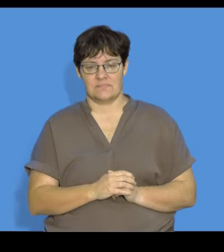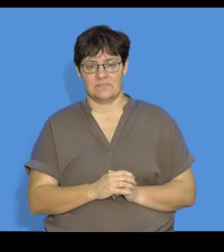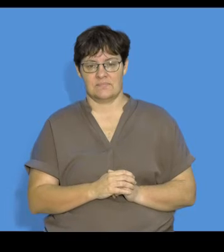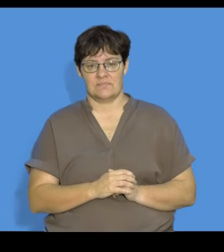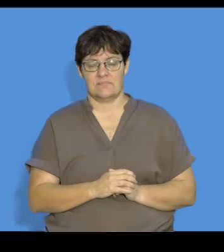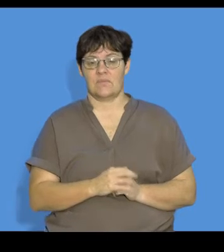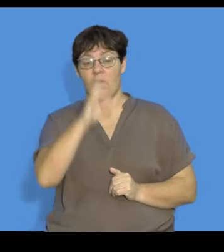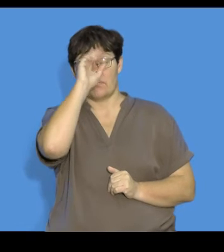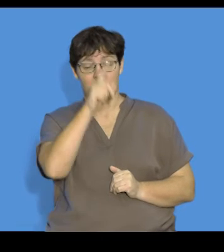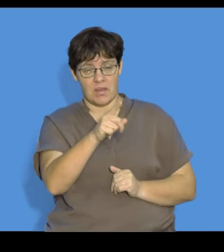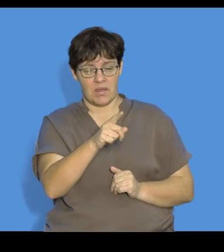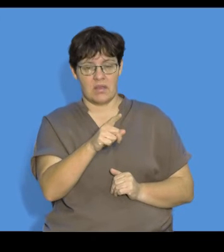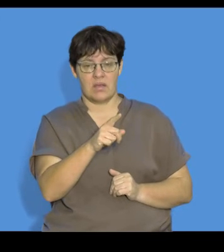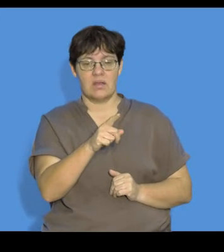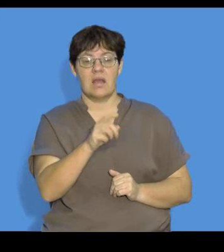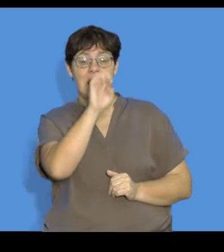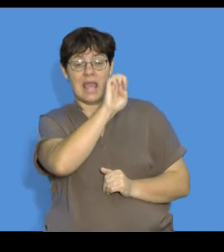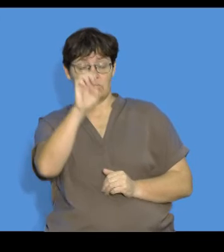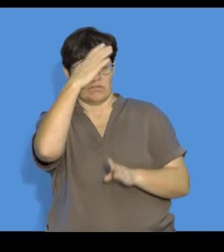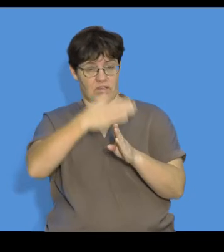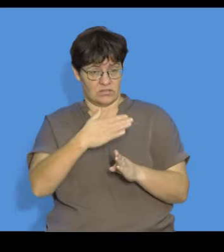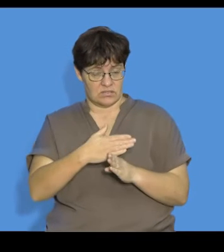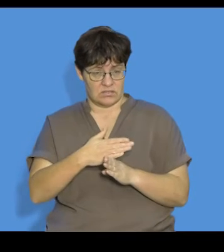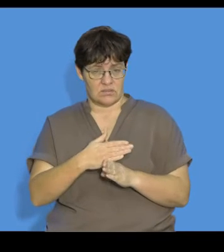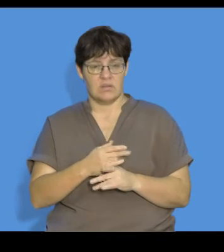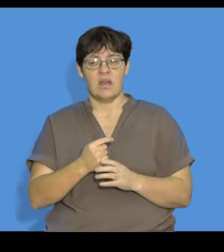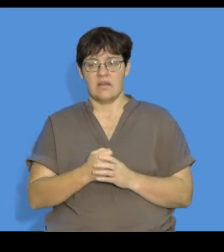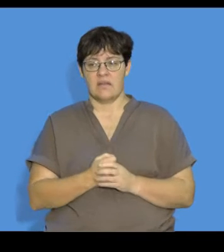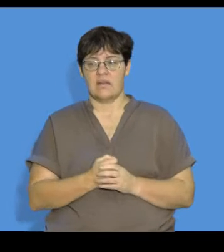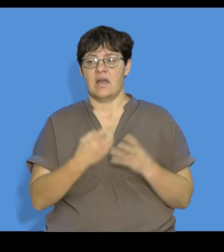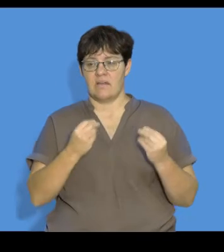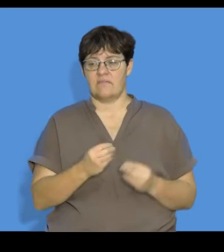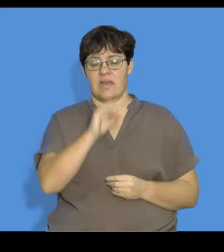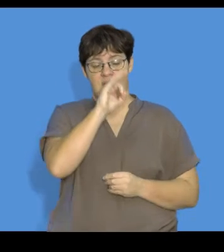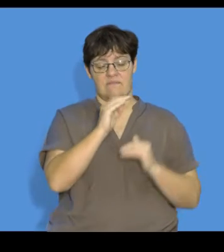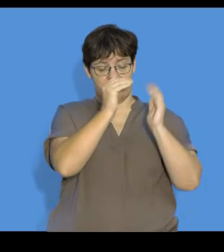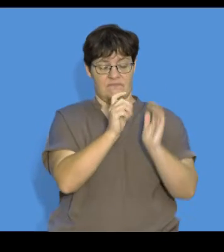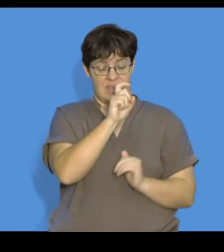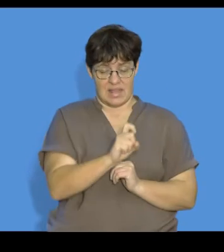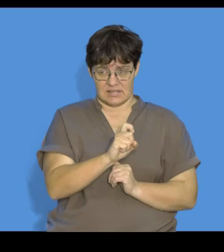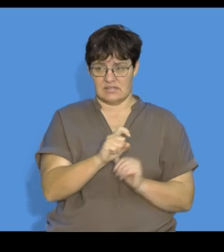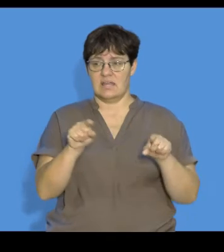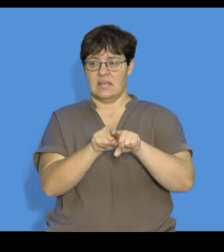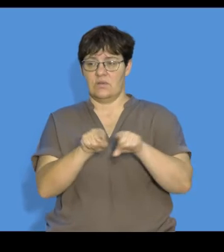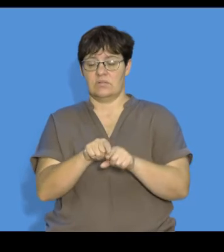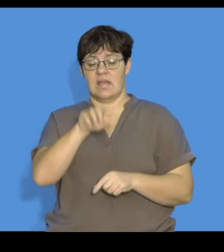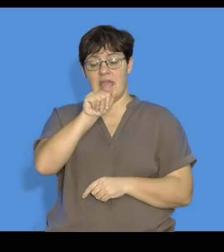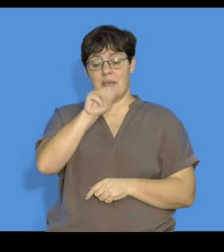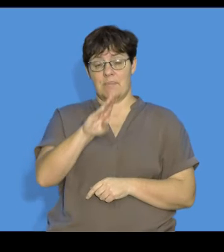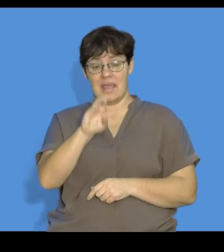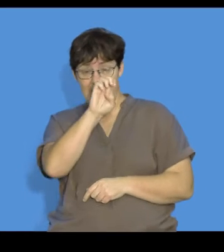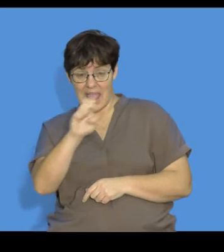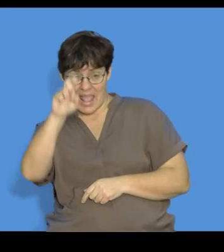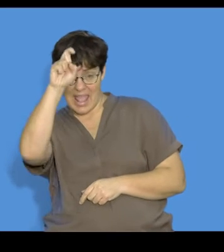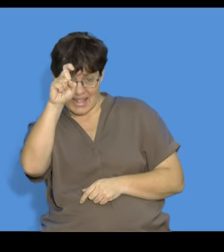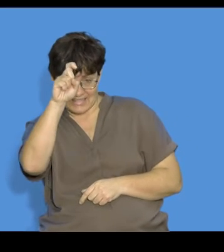Now, remember, an exponential function is a function of the form f of x is equals to ab to the